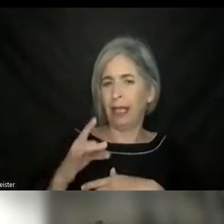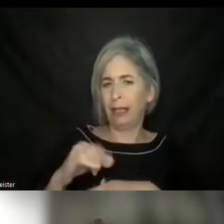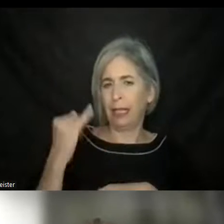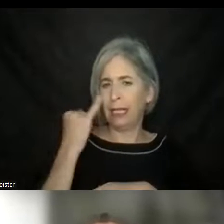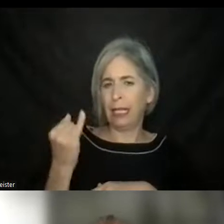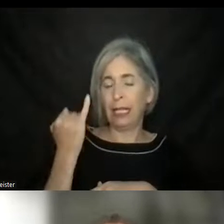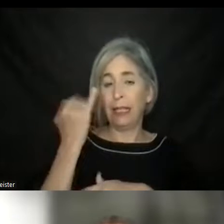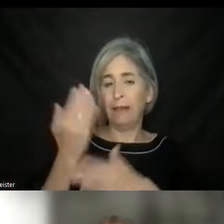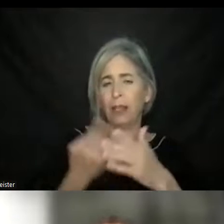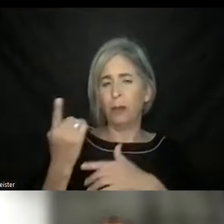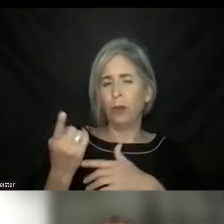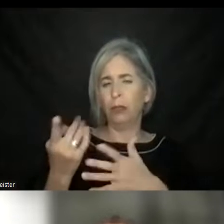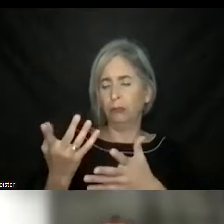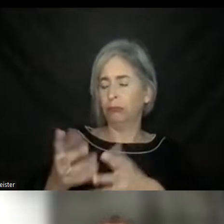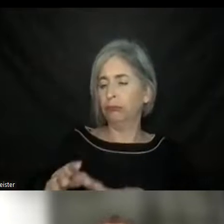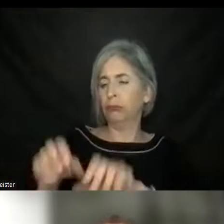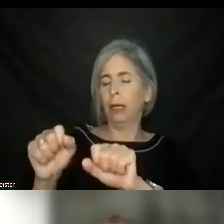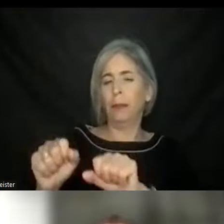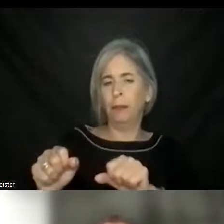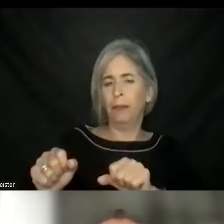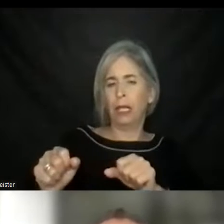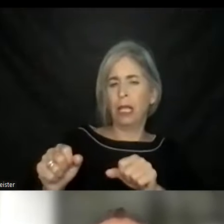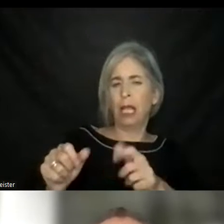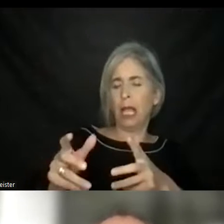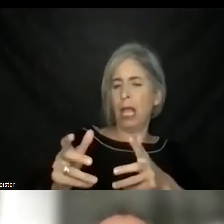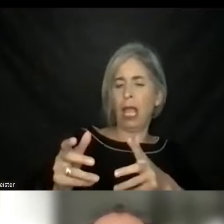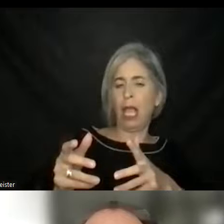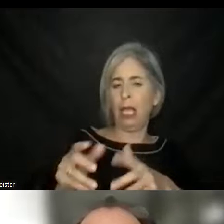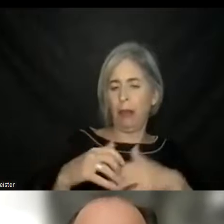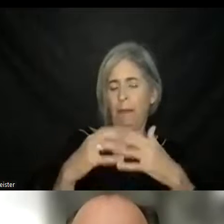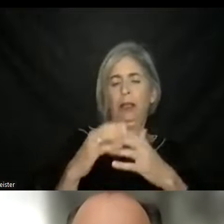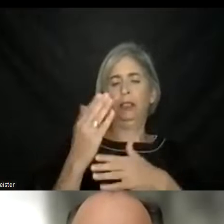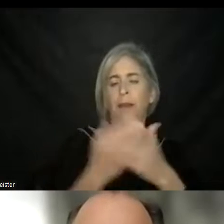if somebody would take it on and build something